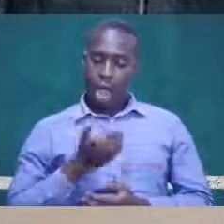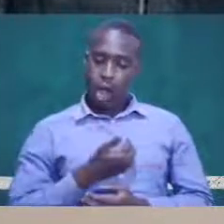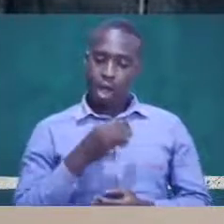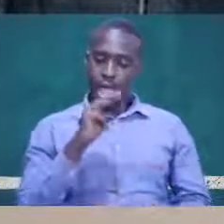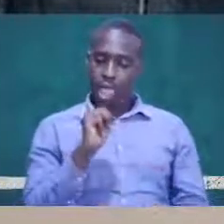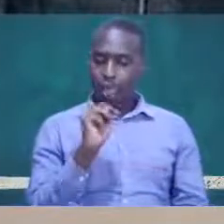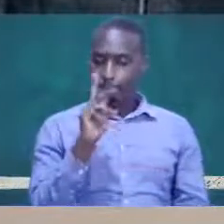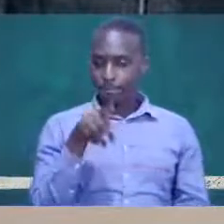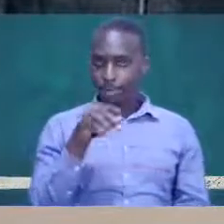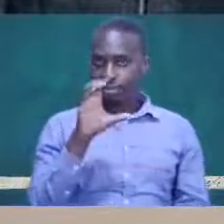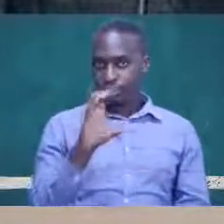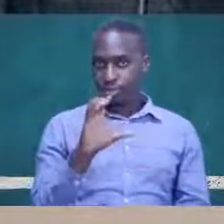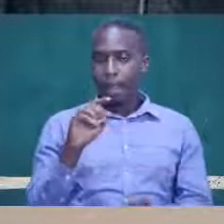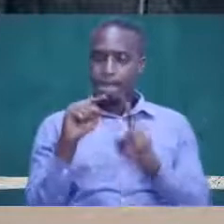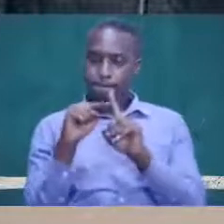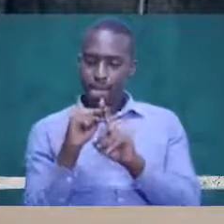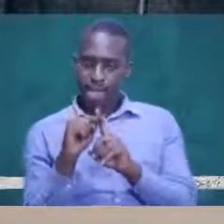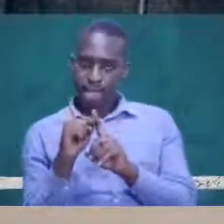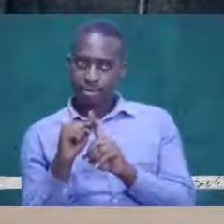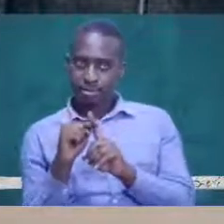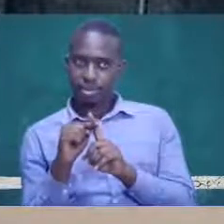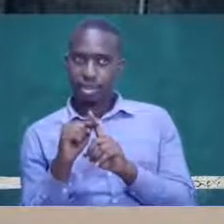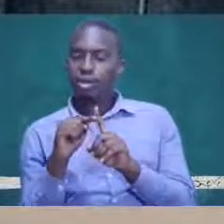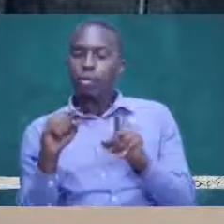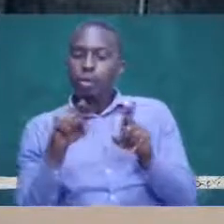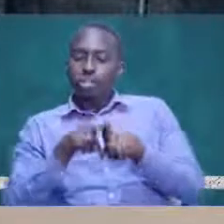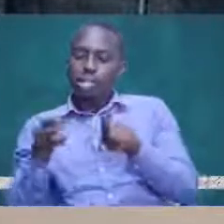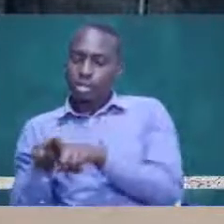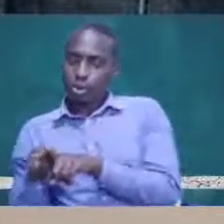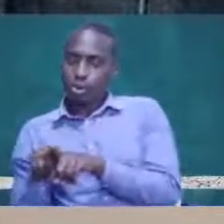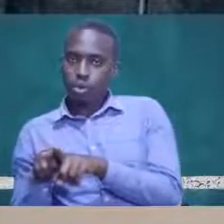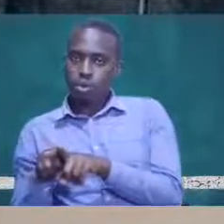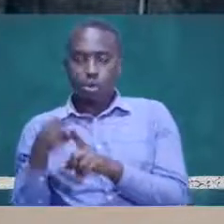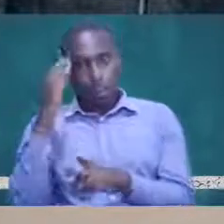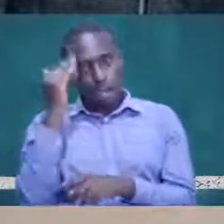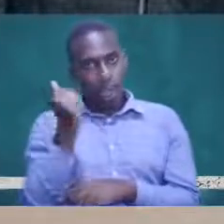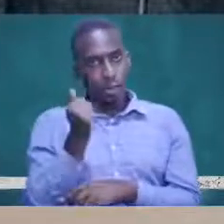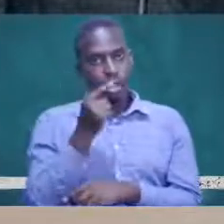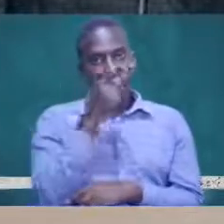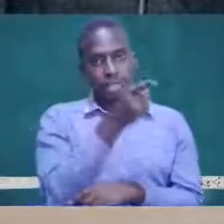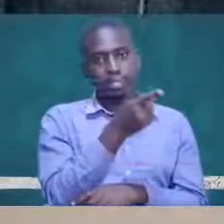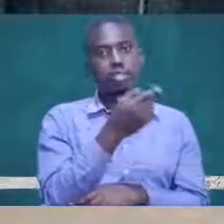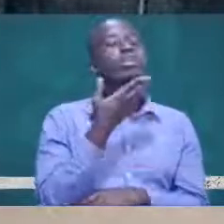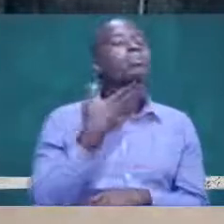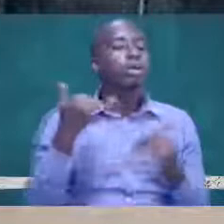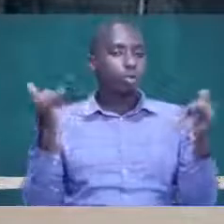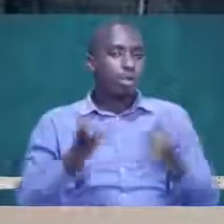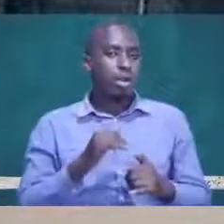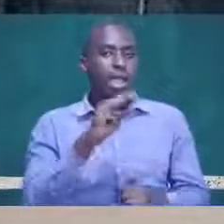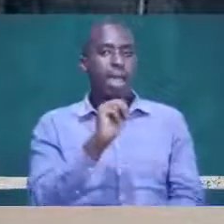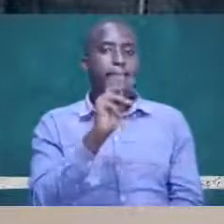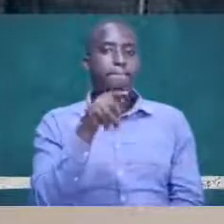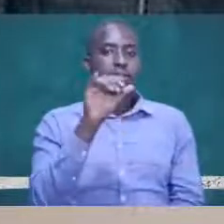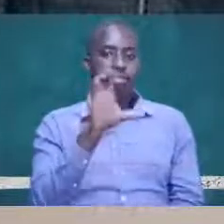propensity to consume plus will be equal to, because this we want to remain with marginal propensity